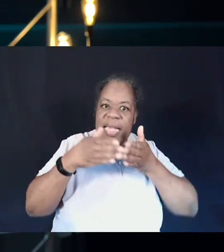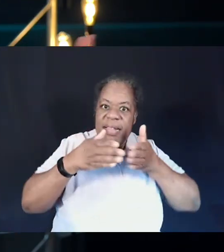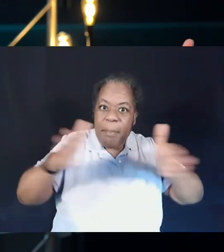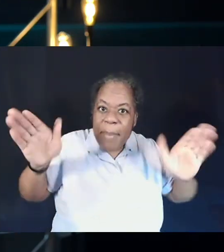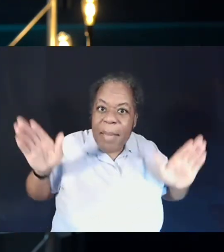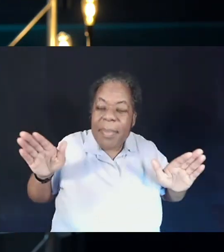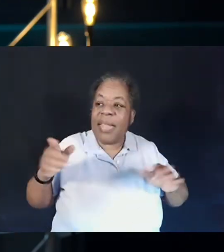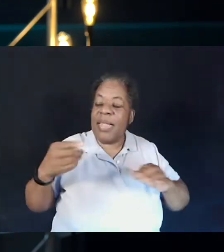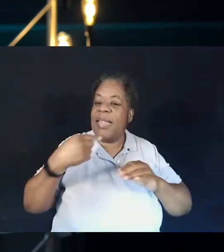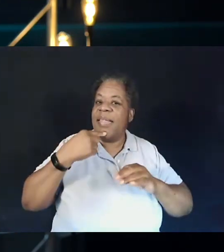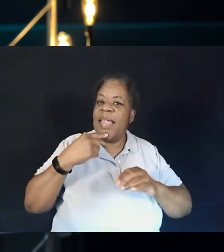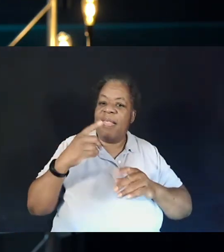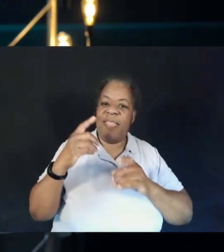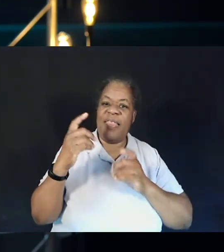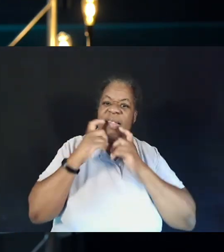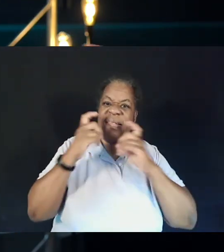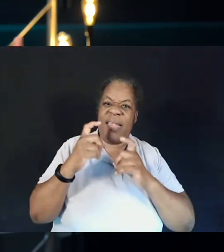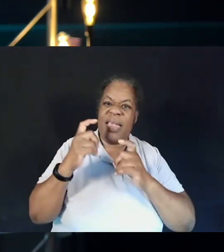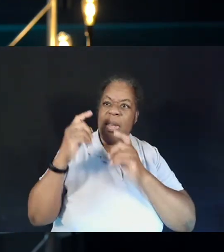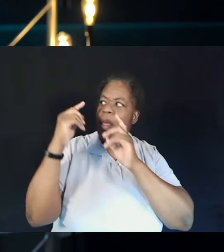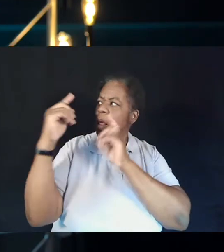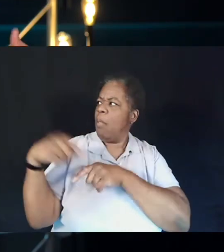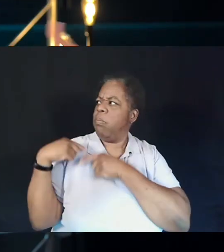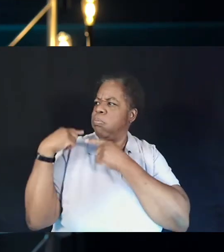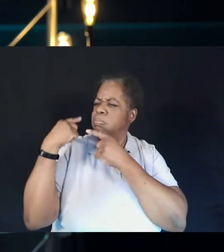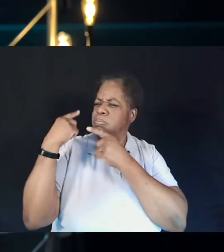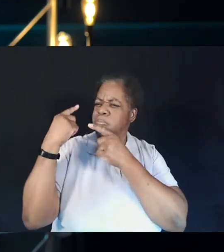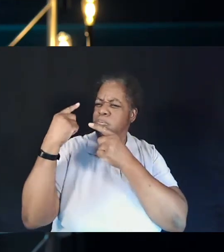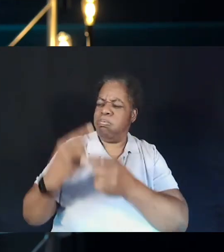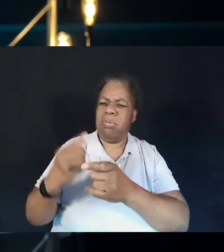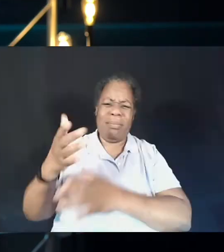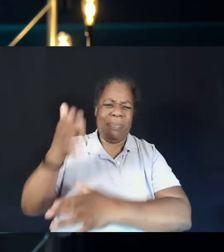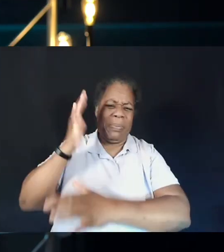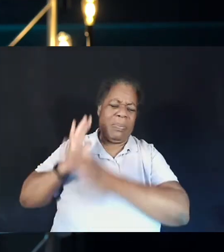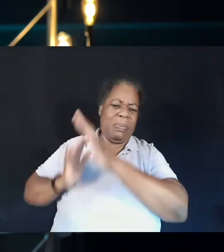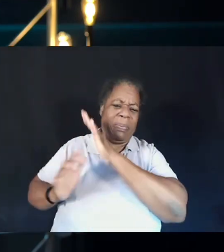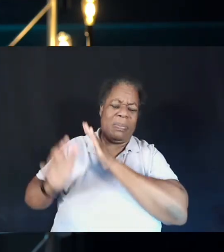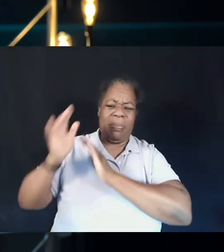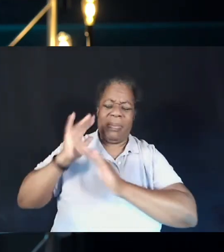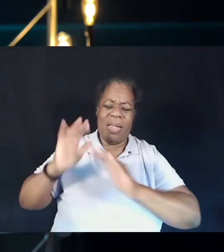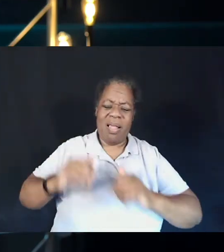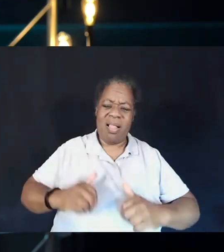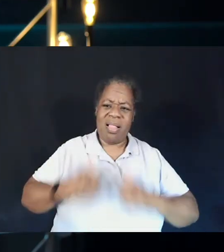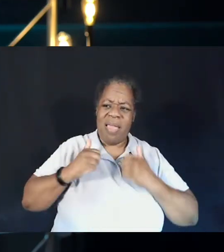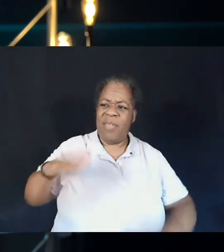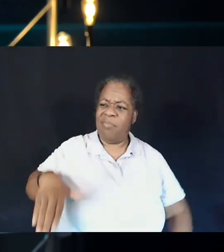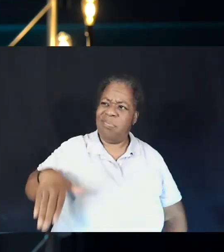back way before this present situation, that it's a habit and a lifetime of sin. Now,